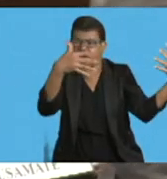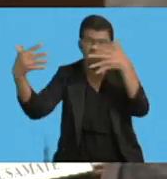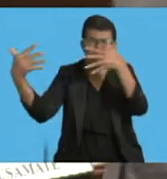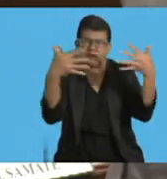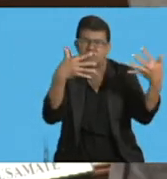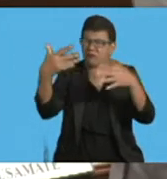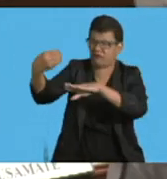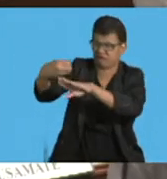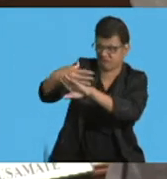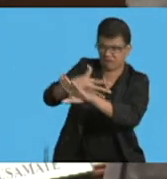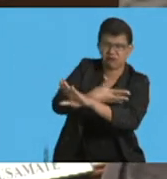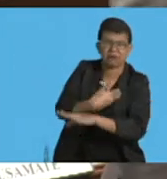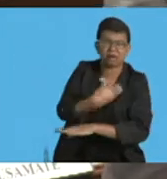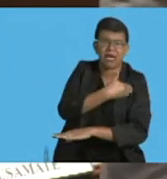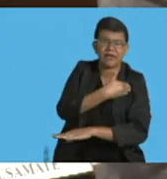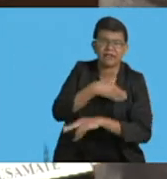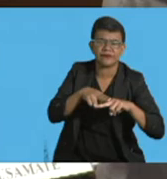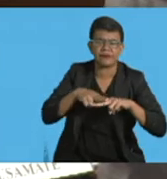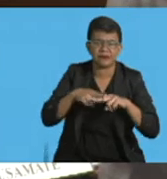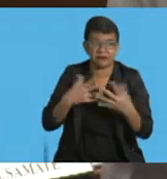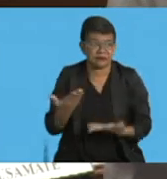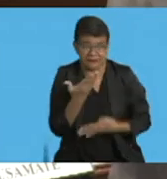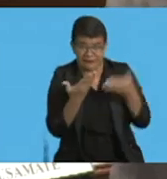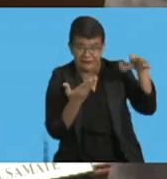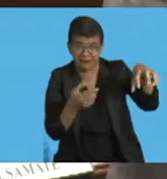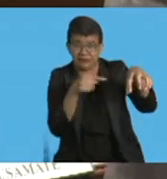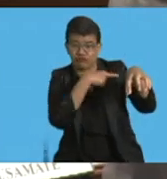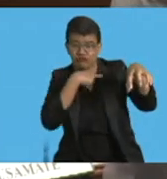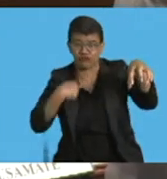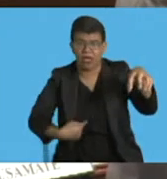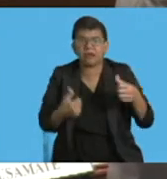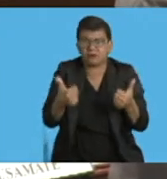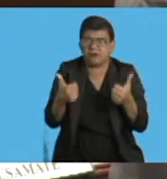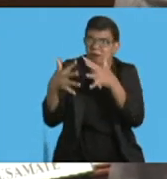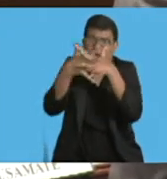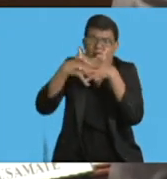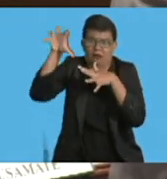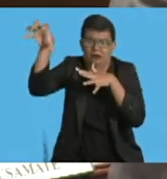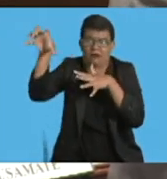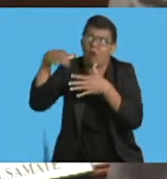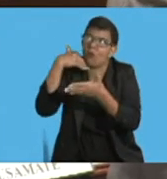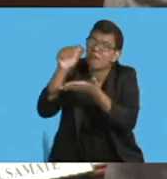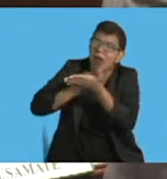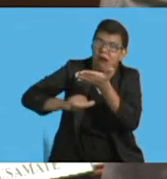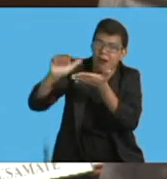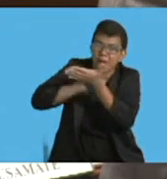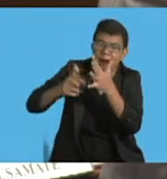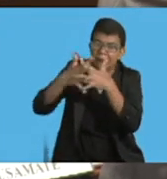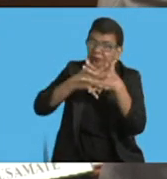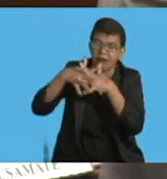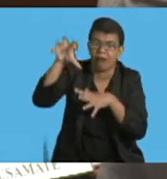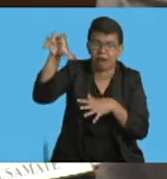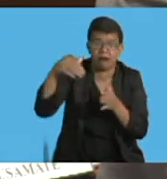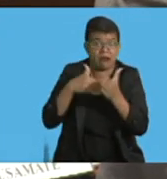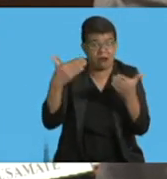preference by the Chinese government, meaning that American goods are not as competitive in the Chinese market as they used to be. Currently, the